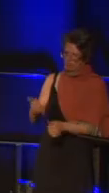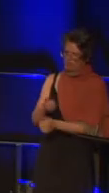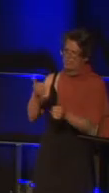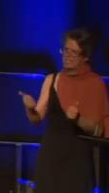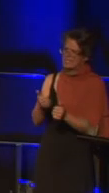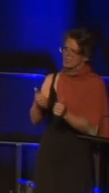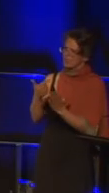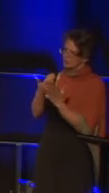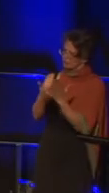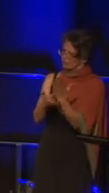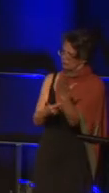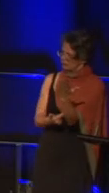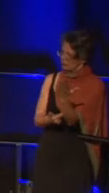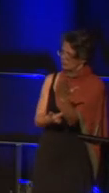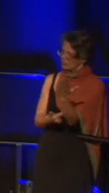Thank you, Chris.